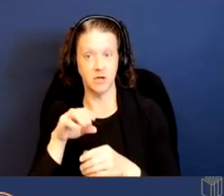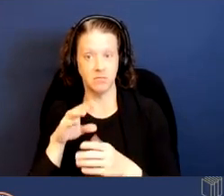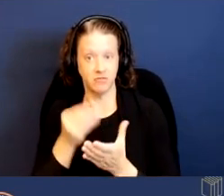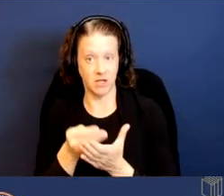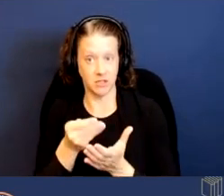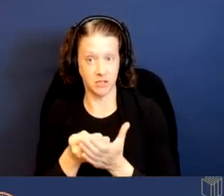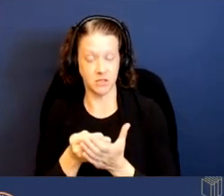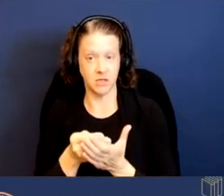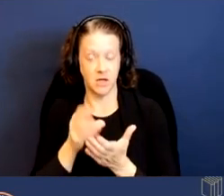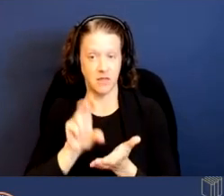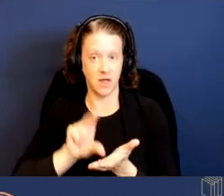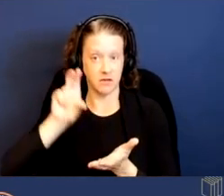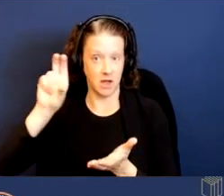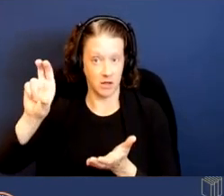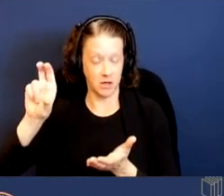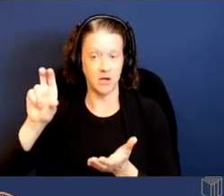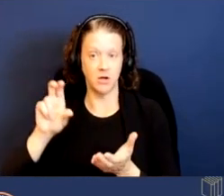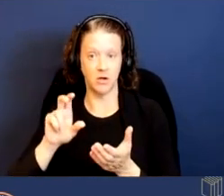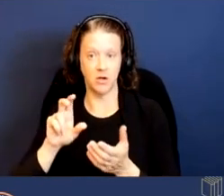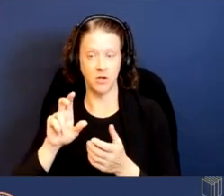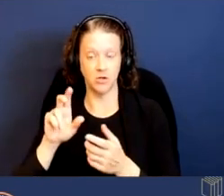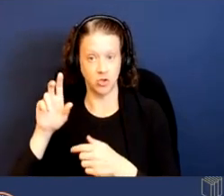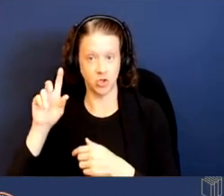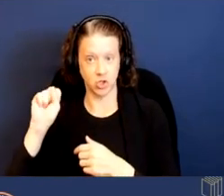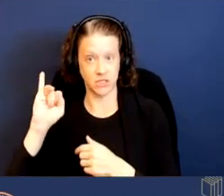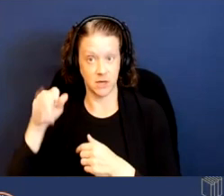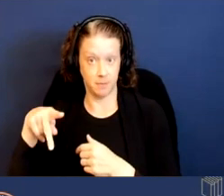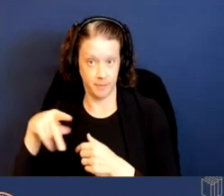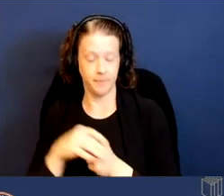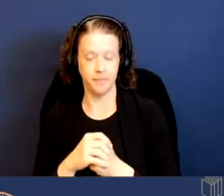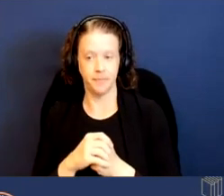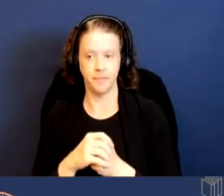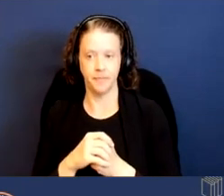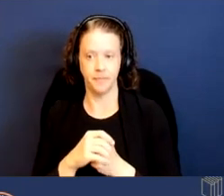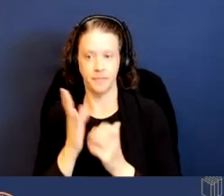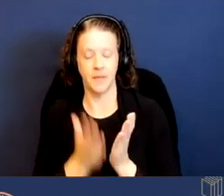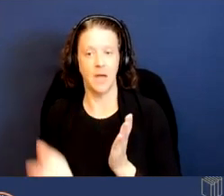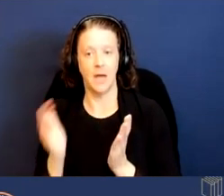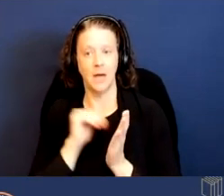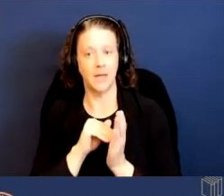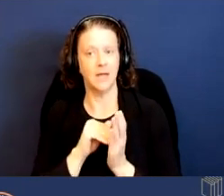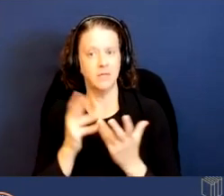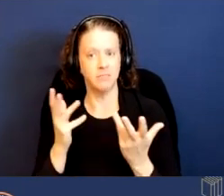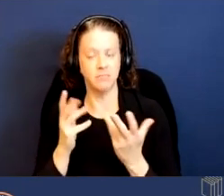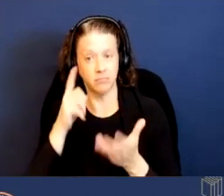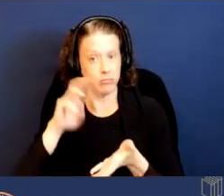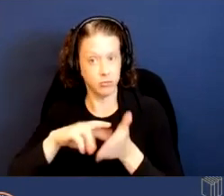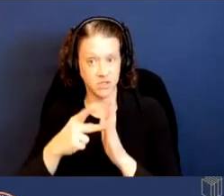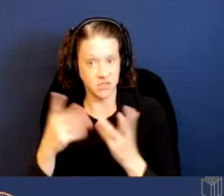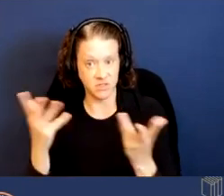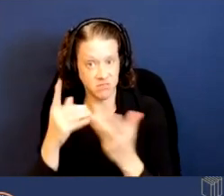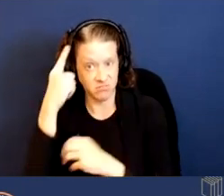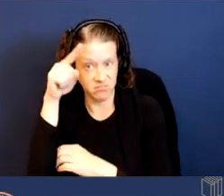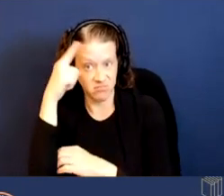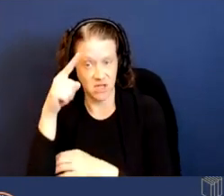that are allocated to SIP. And so again, the purpose of that is to really, I